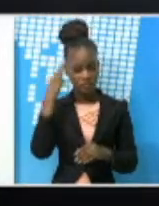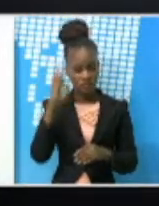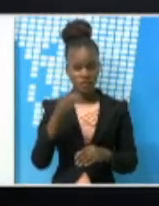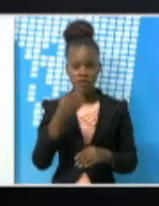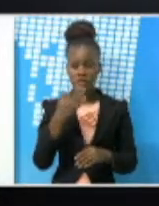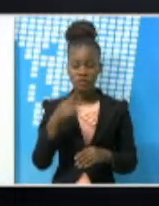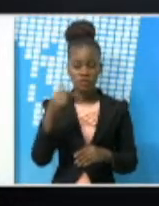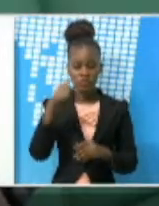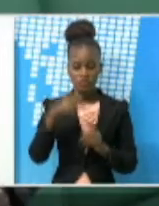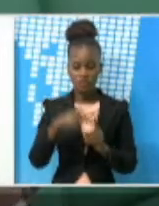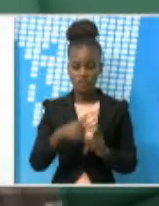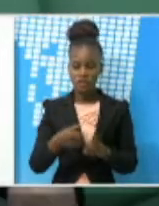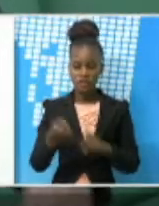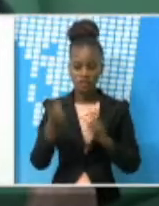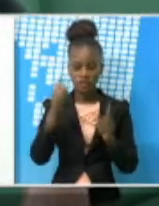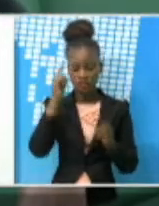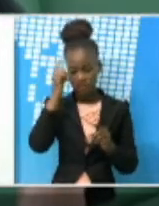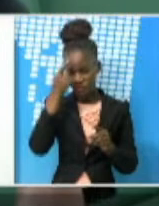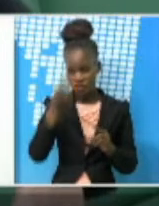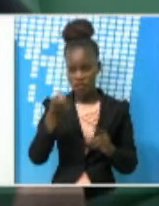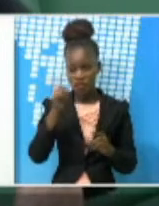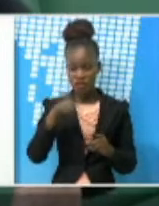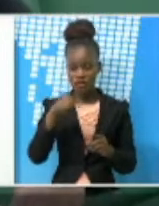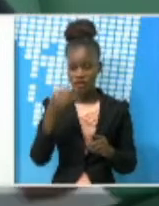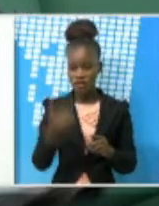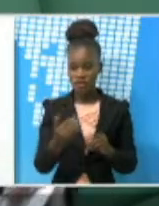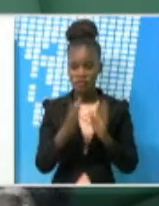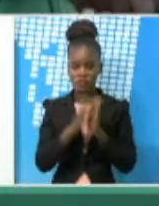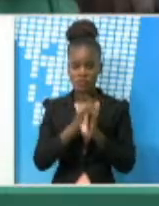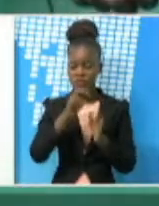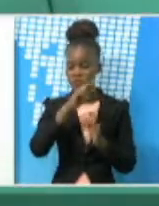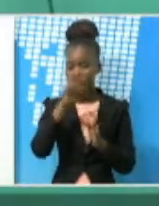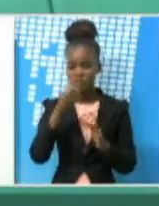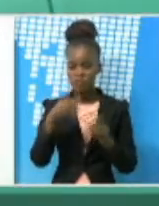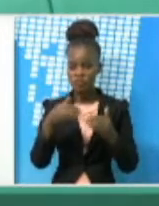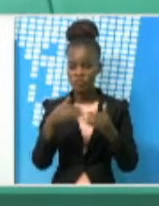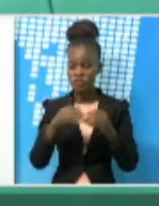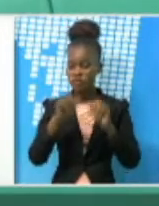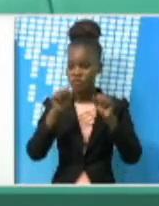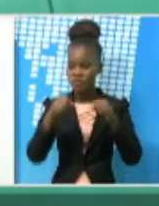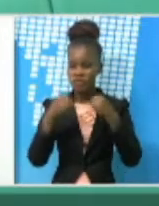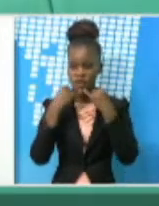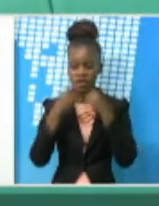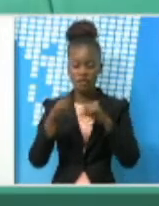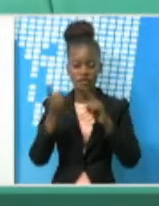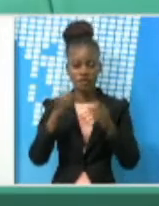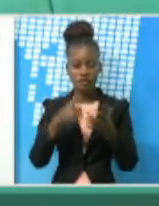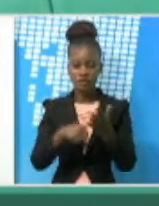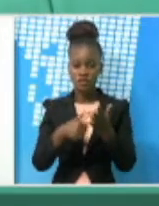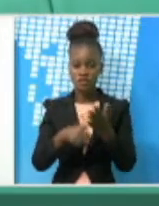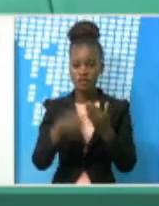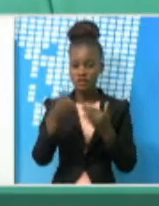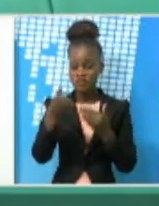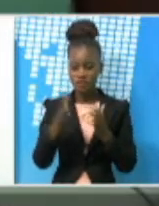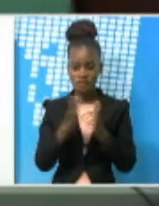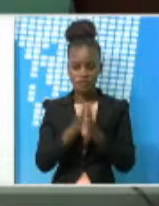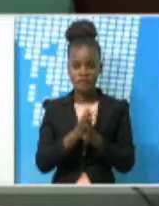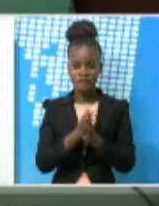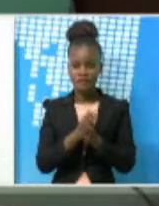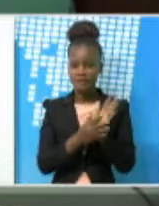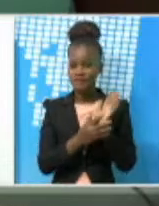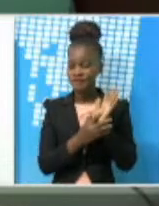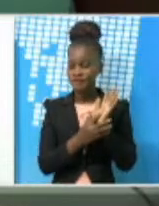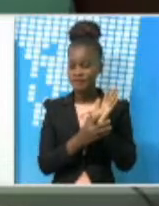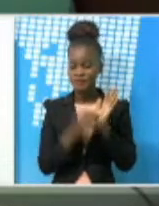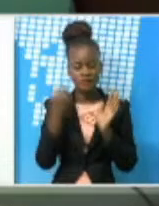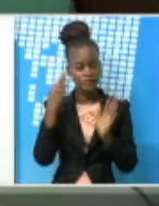response, the government chief whip did not provide a clear answer, urging that even MPs do shun plenary on different occasions. This